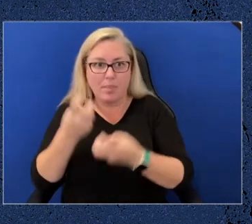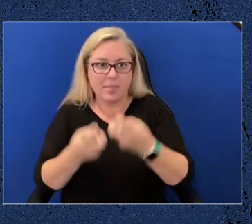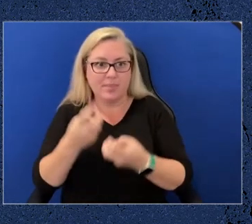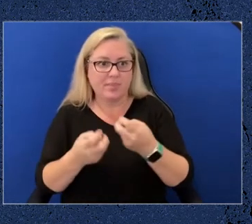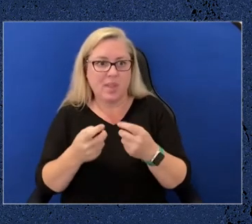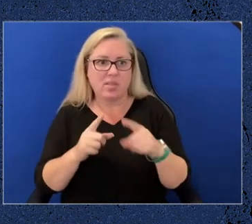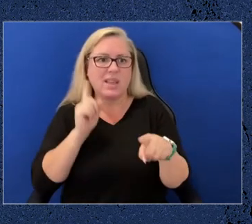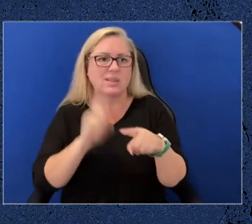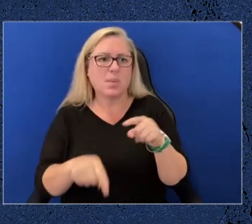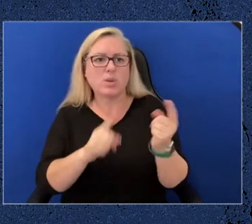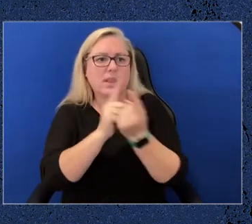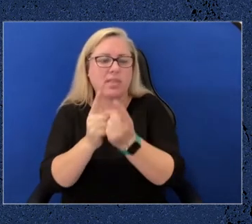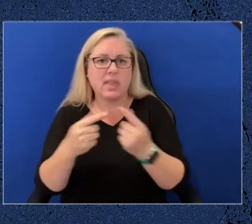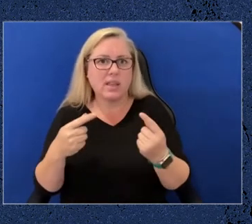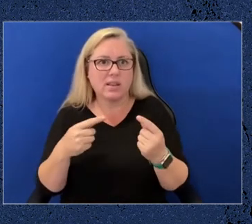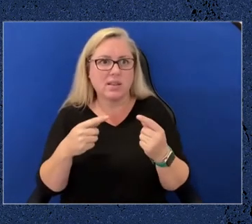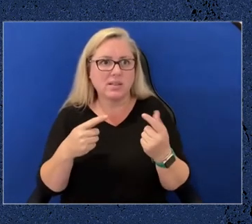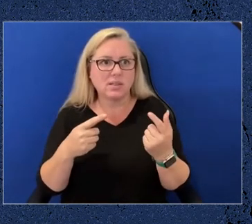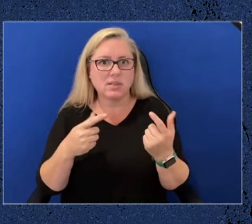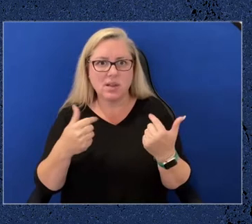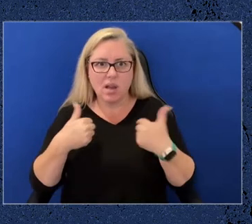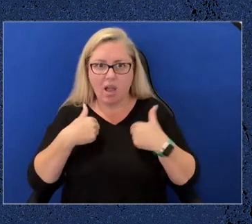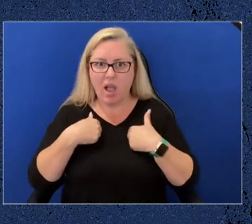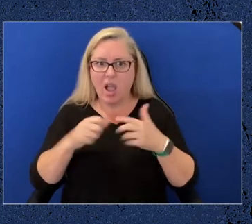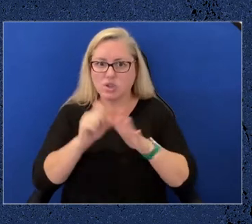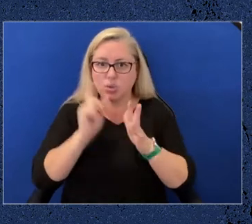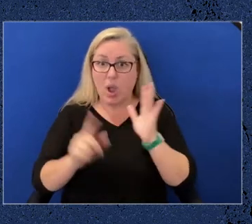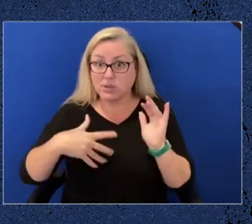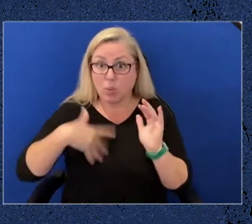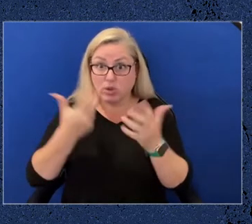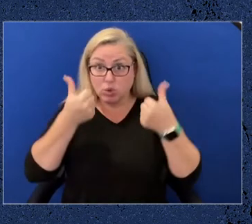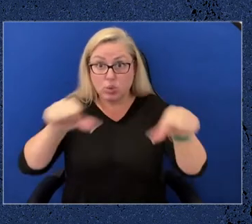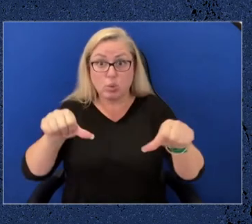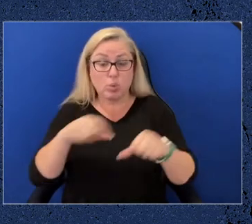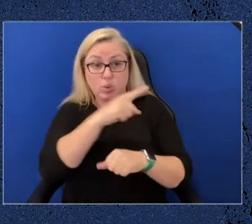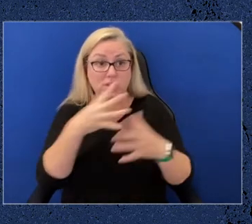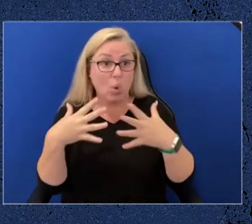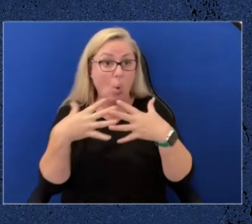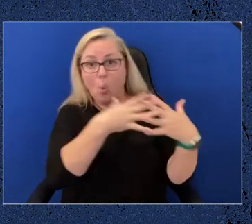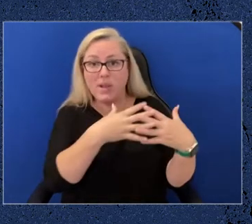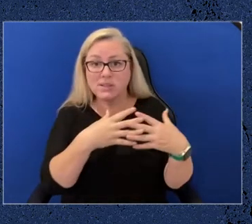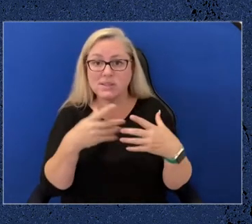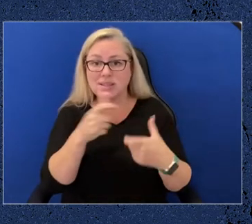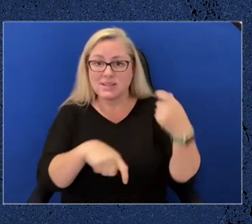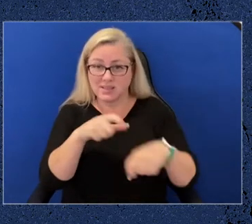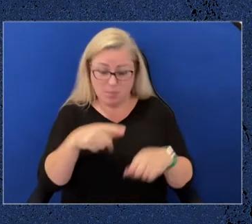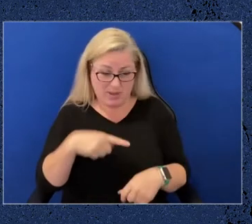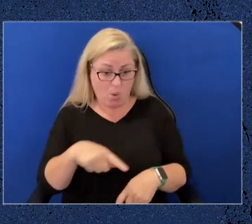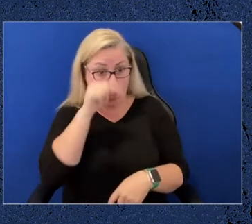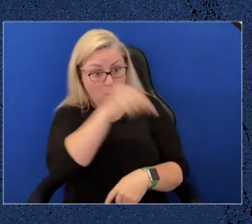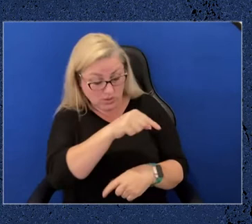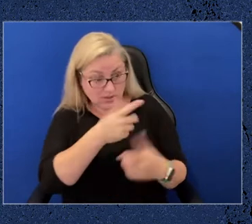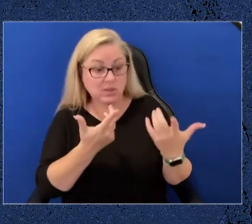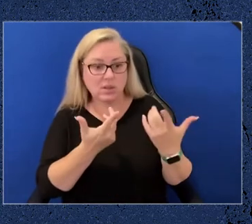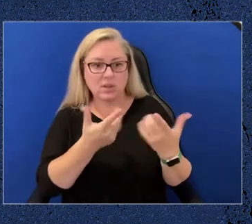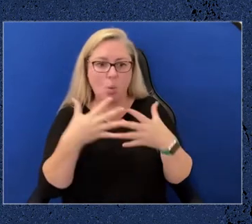of the stuff that I do. It's one of the reasons I don't want to use Western science to solve the stormwater problem, because it's Western science that gave us the stormwater problem.